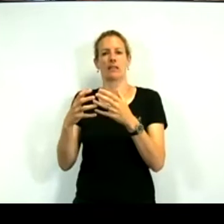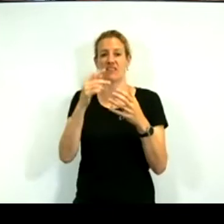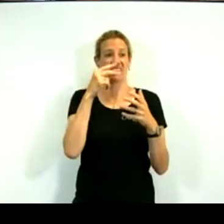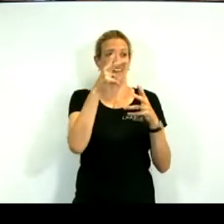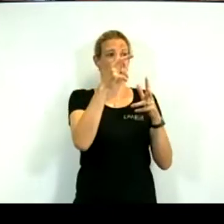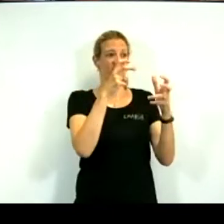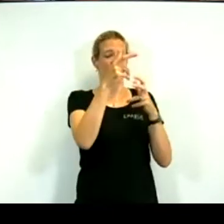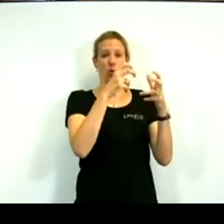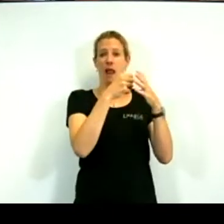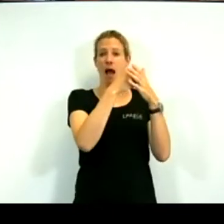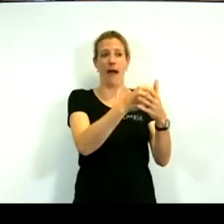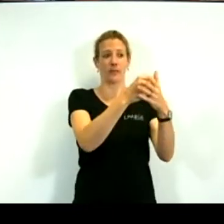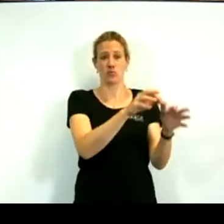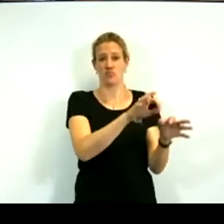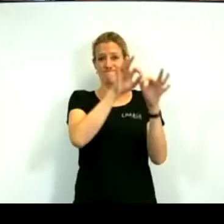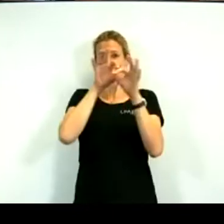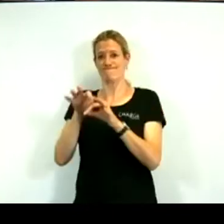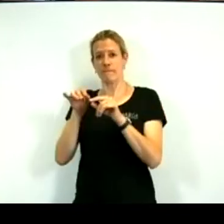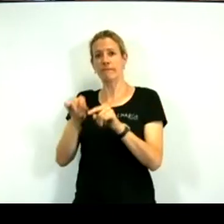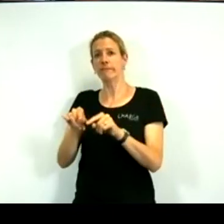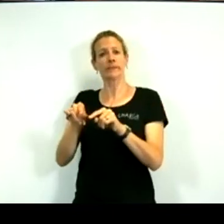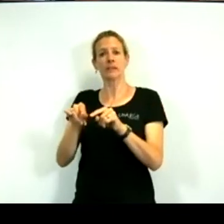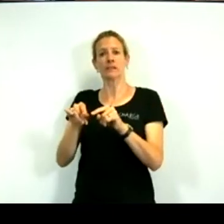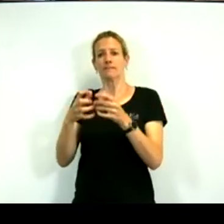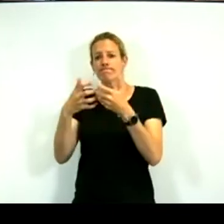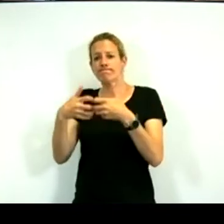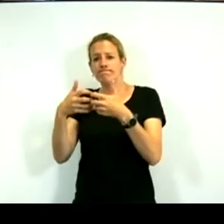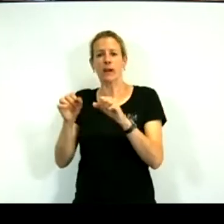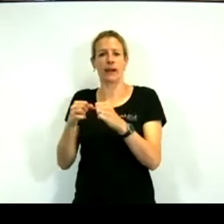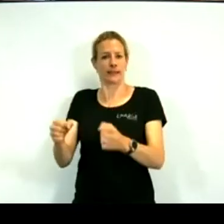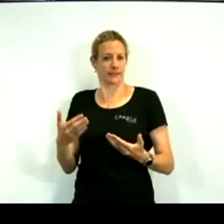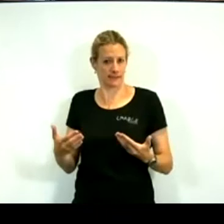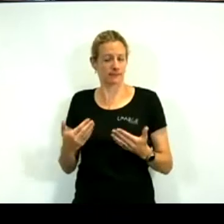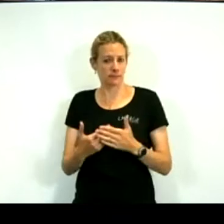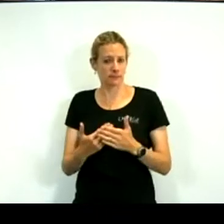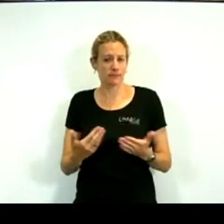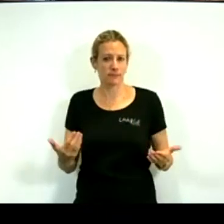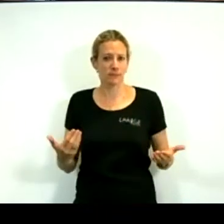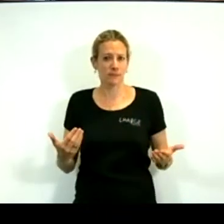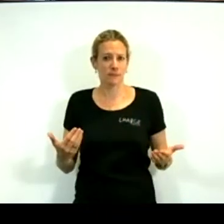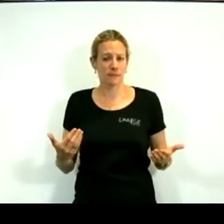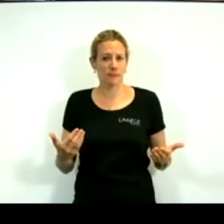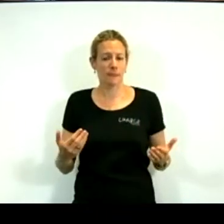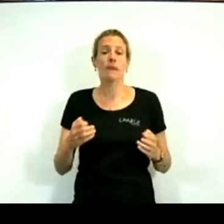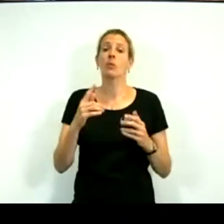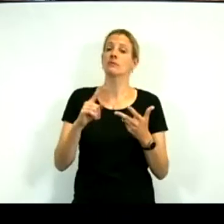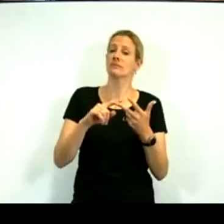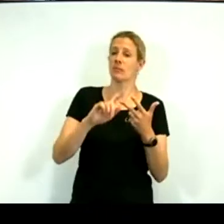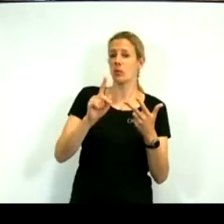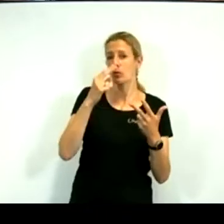effectively. We also have to think about muscle tone in the body. How are the